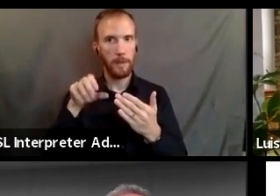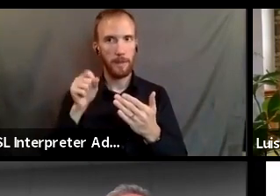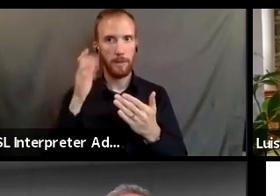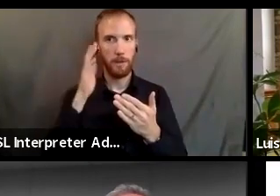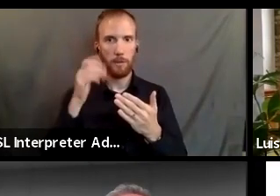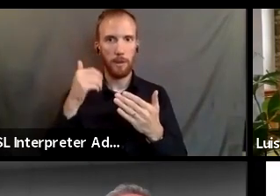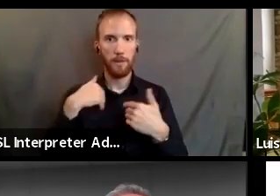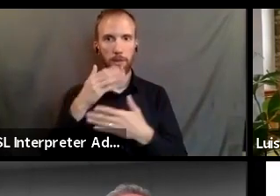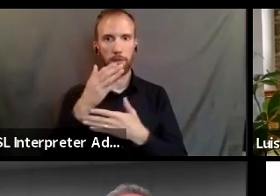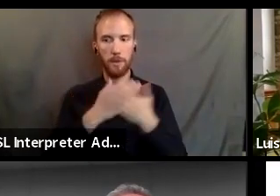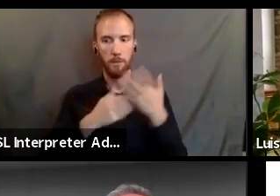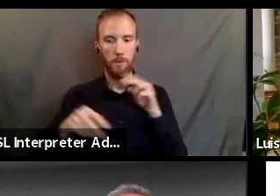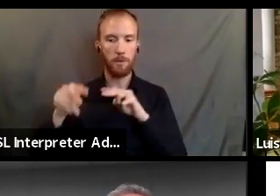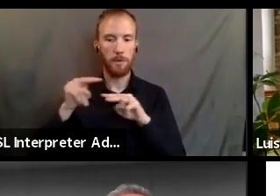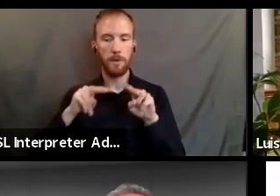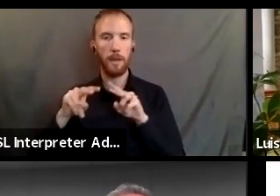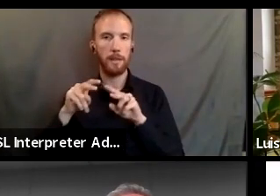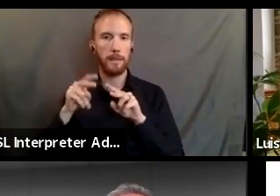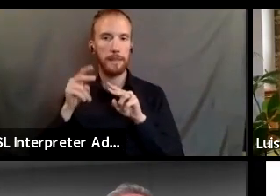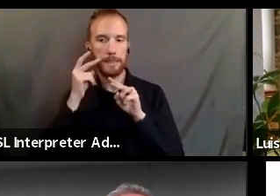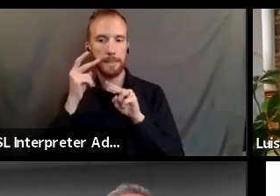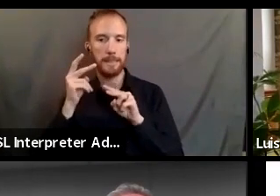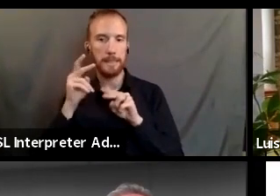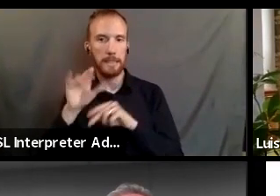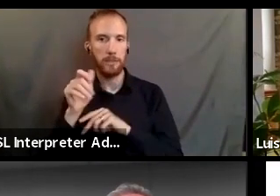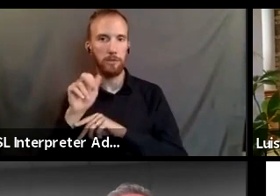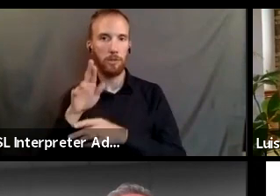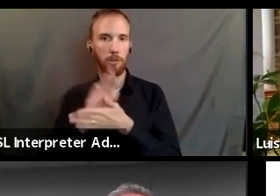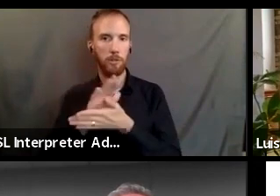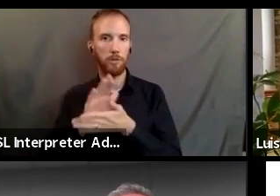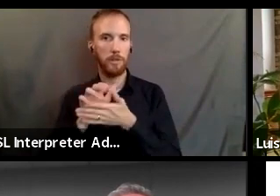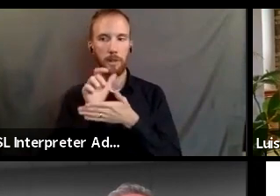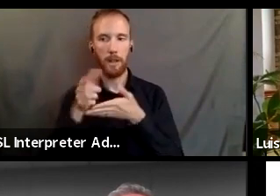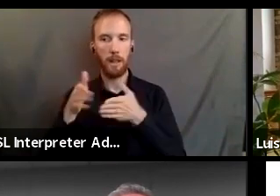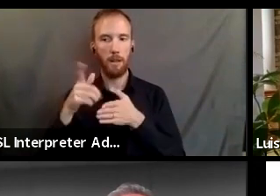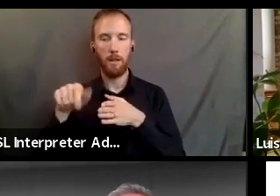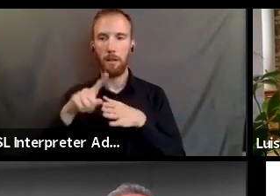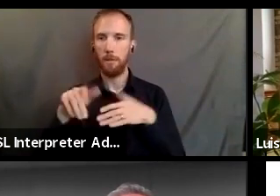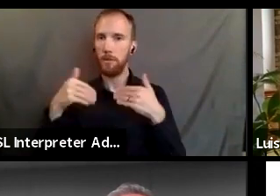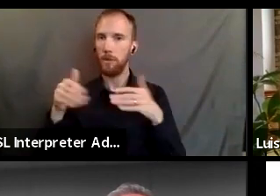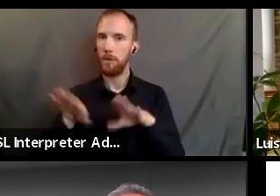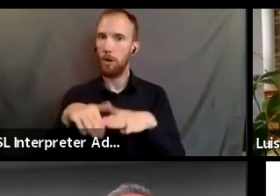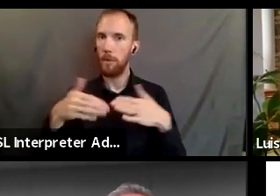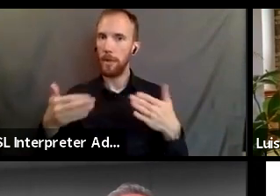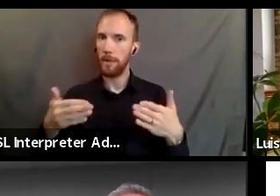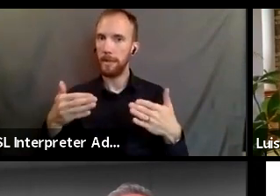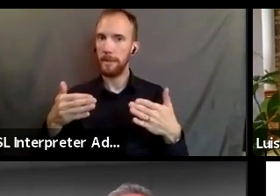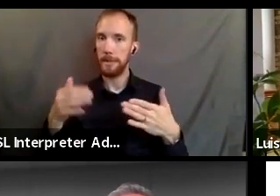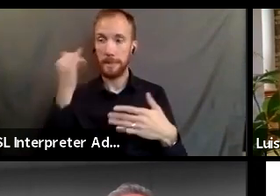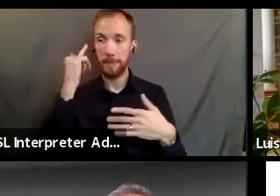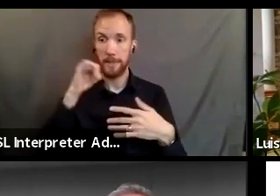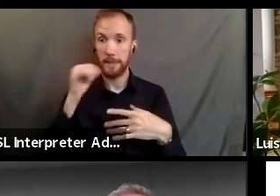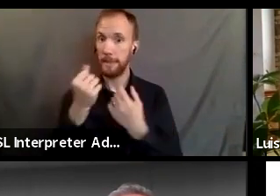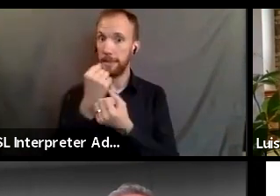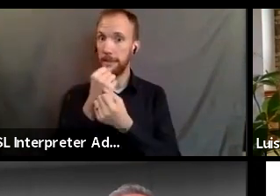charter operators not allowing them to open in a less safe fashion than cps was opening meaning that features and